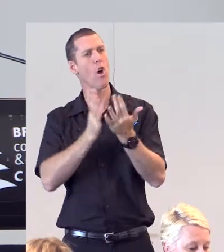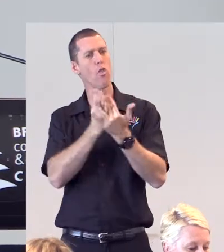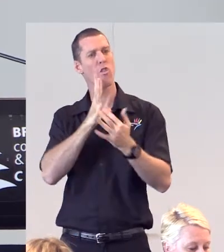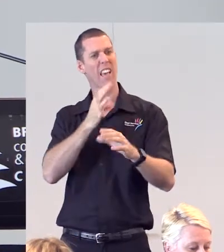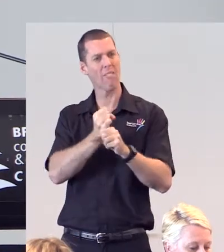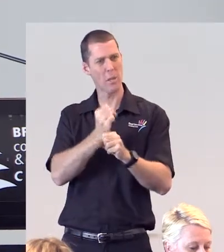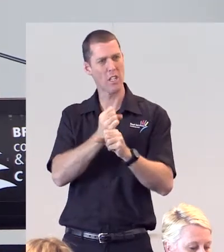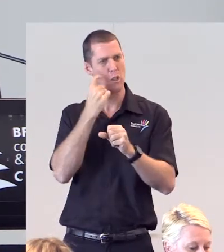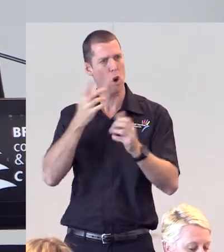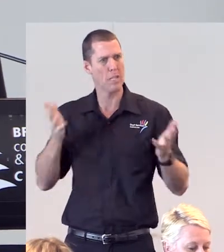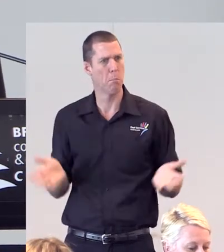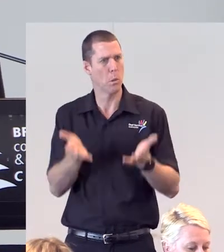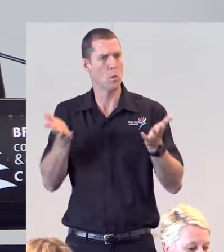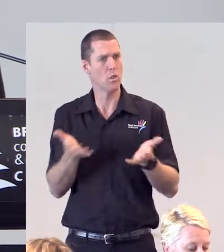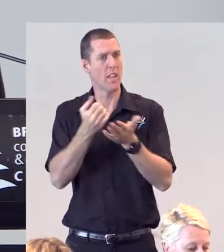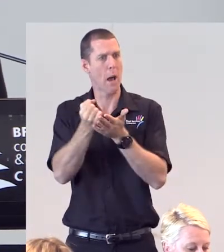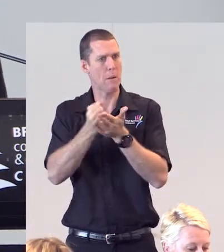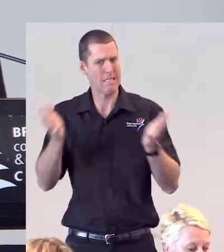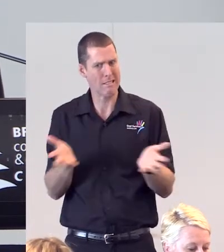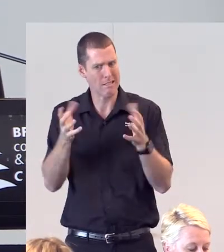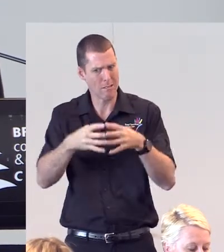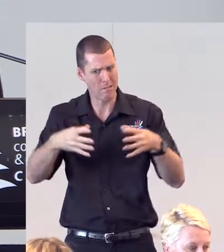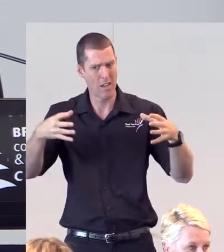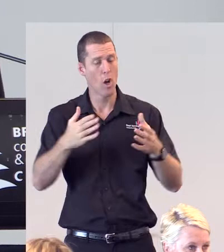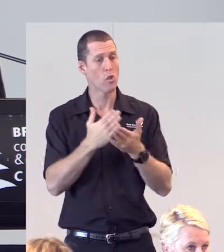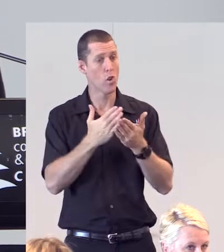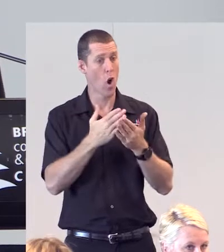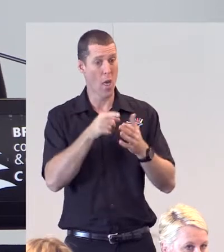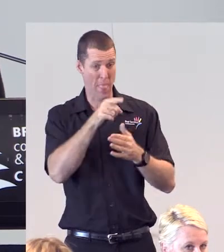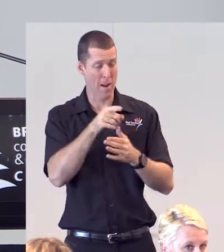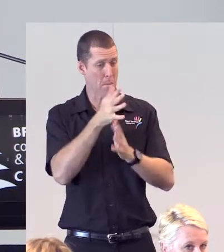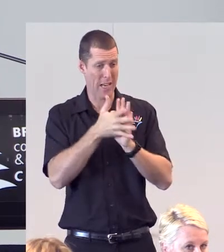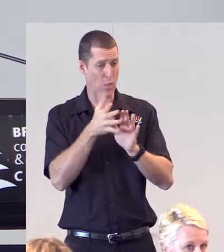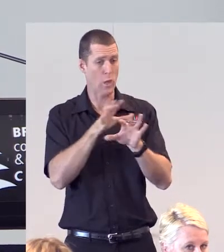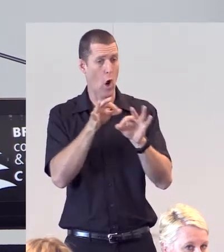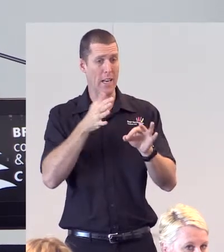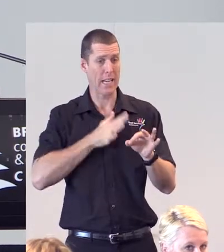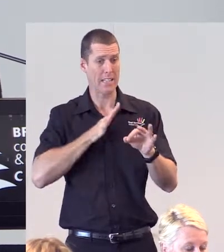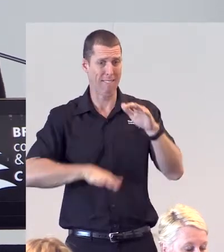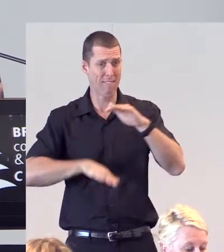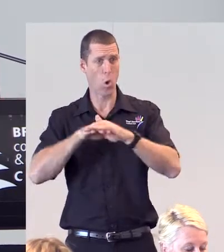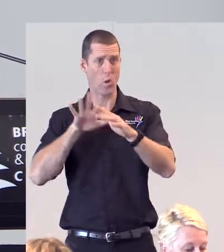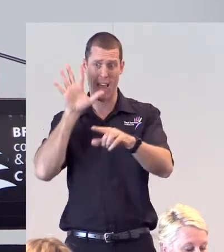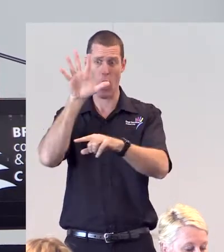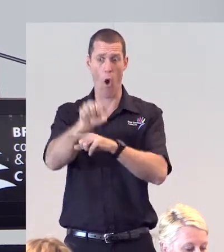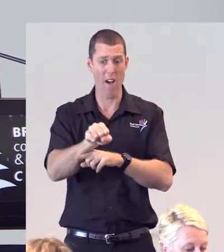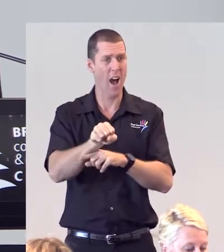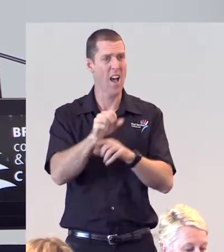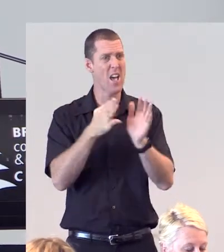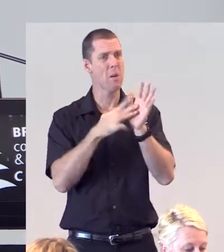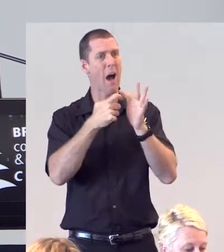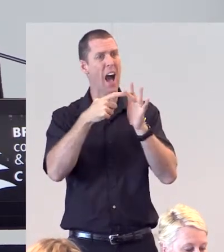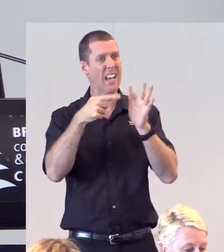order to boost those numbers. What we're trying to show is that we don't need to necessarily saturate the market. If we're moving to